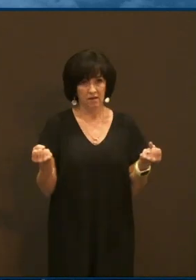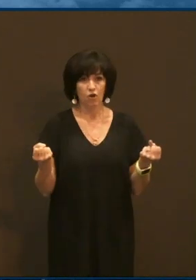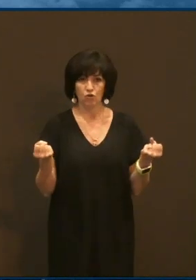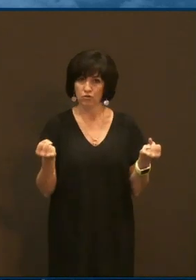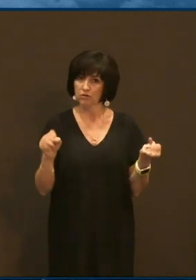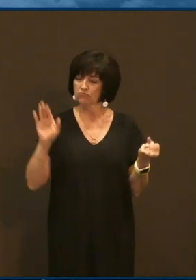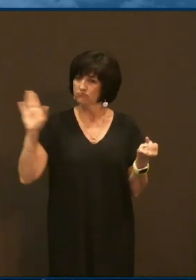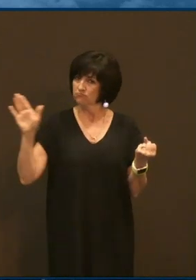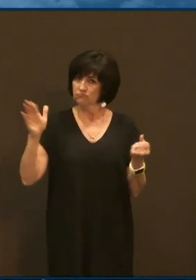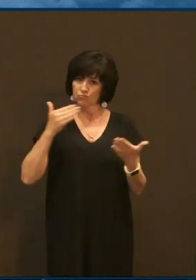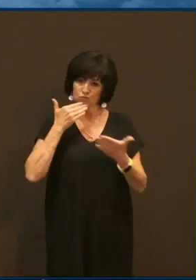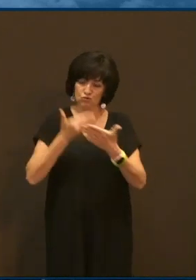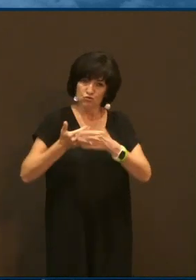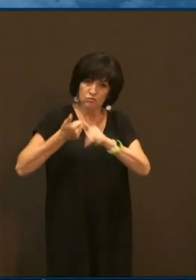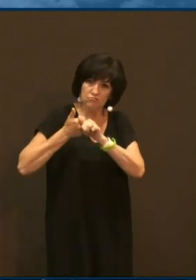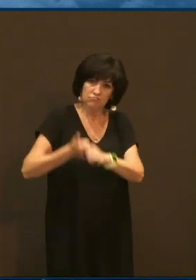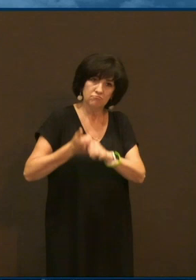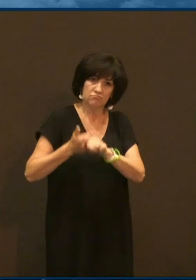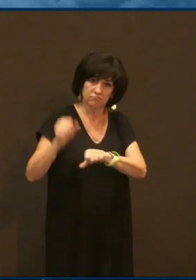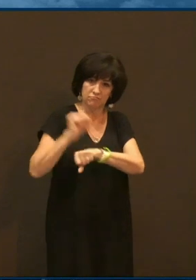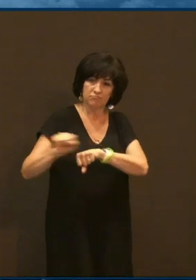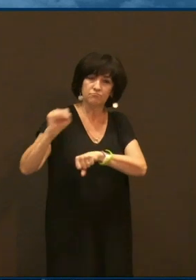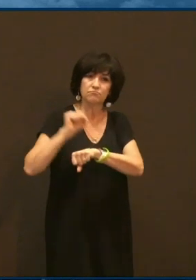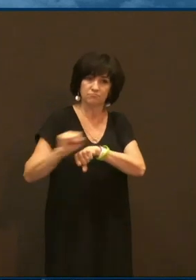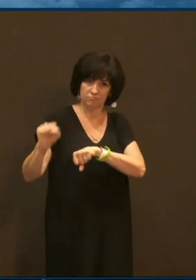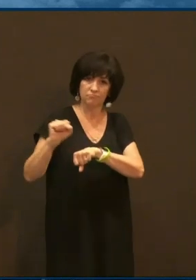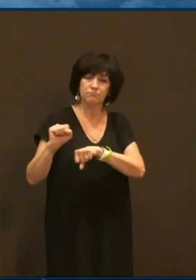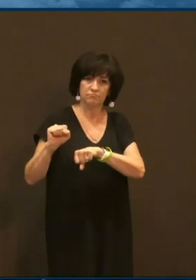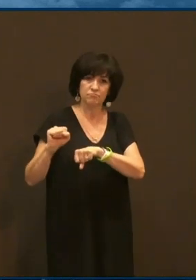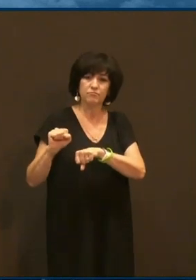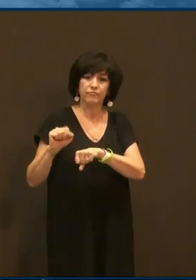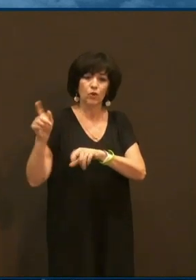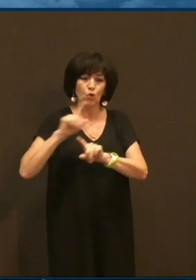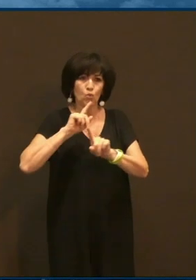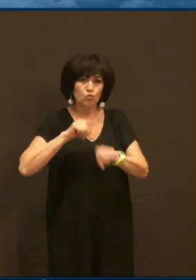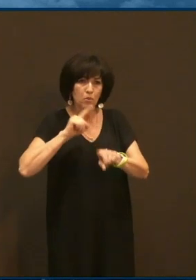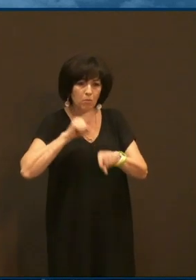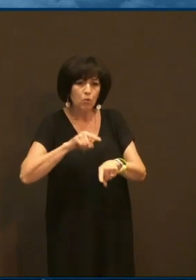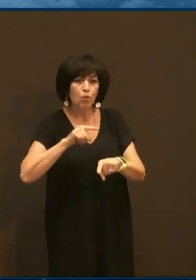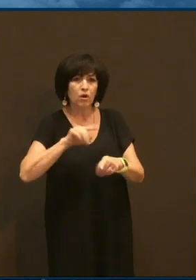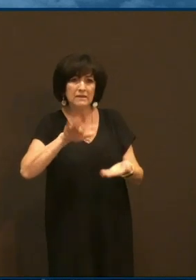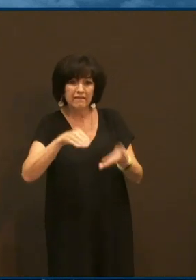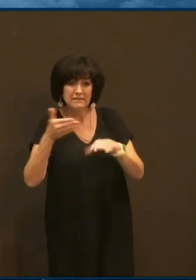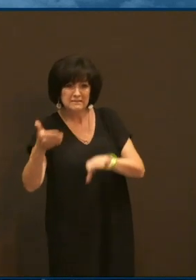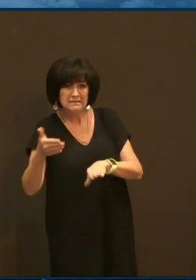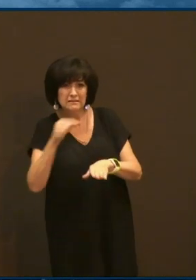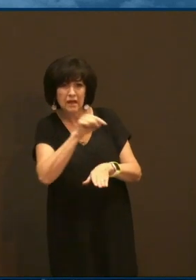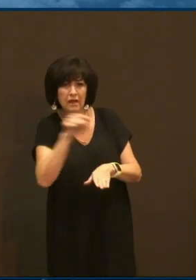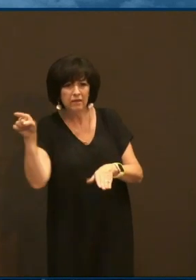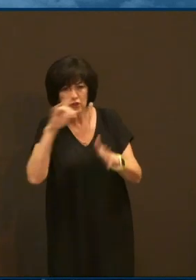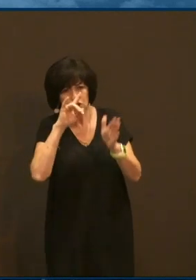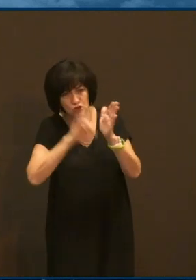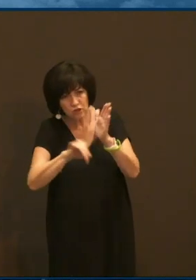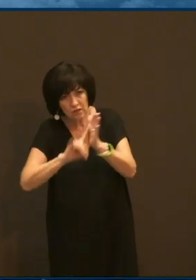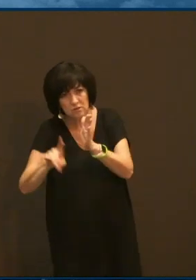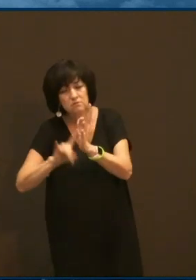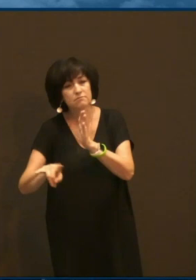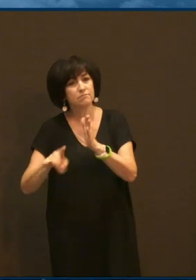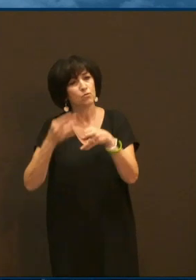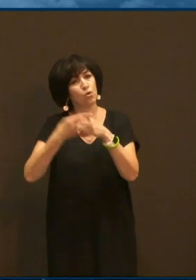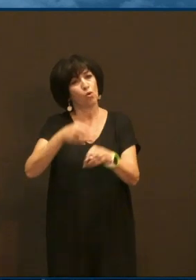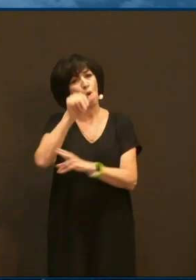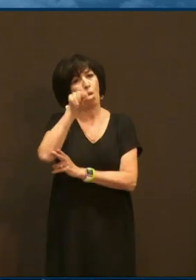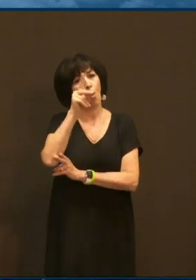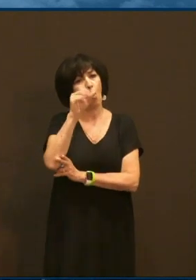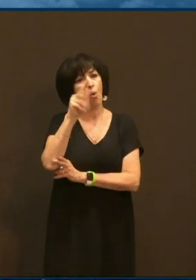their due diligence on the death reporting and for going back with the audit to just confirm